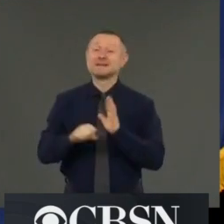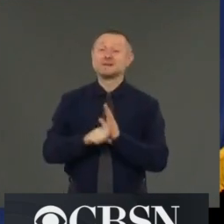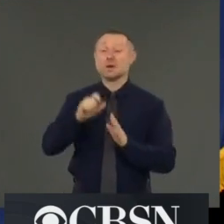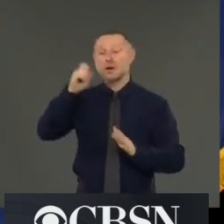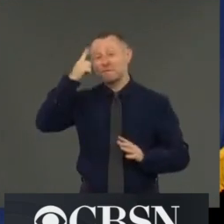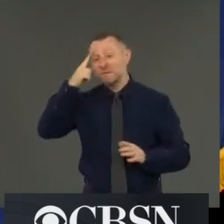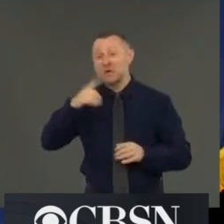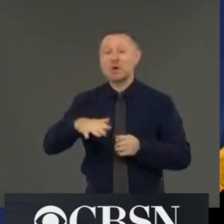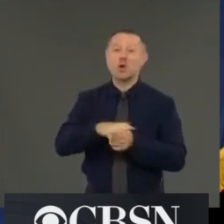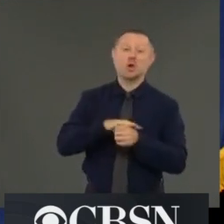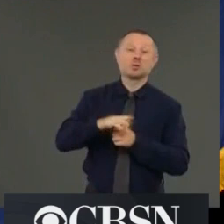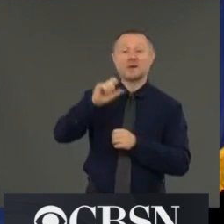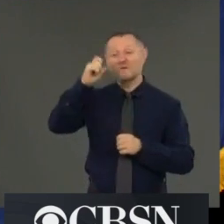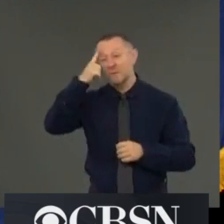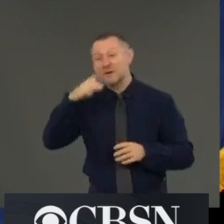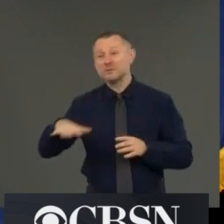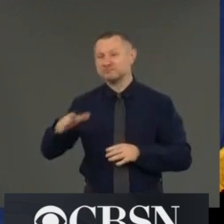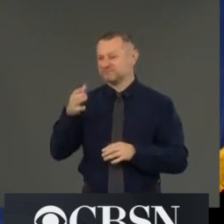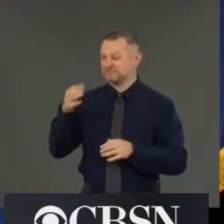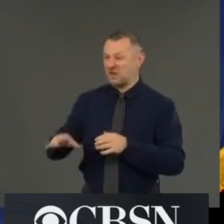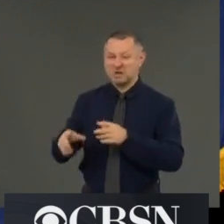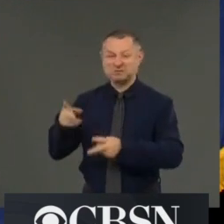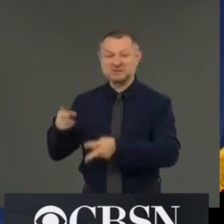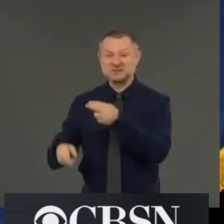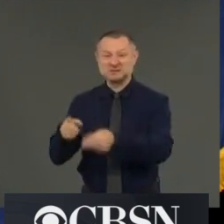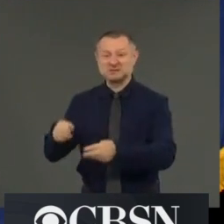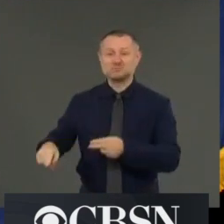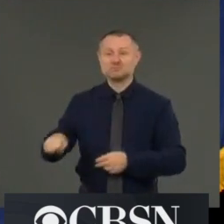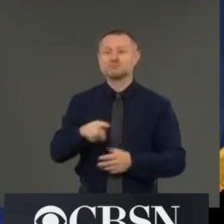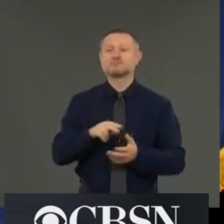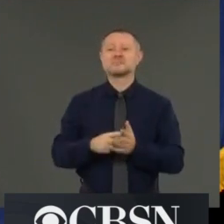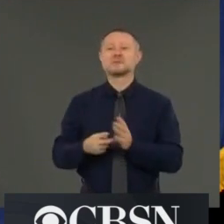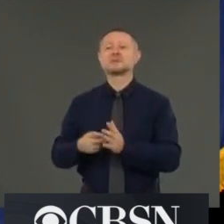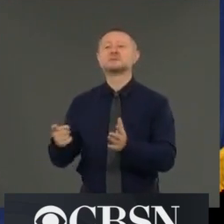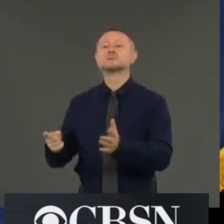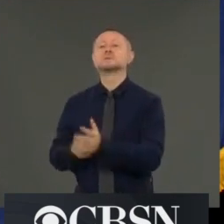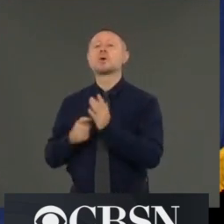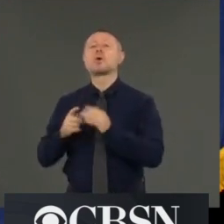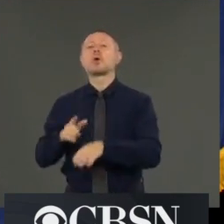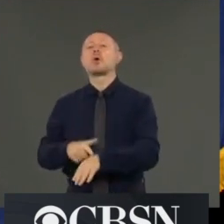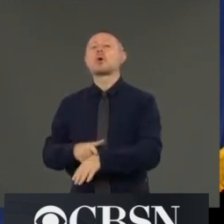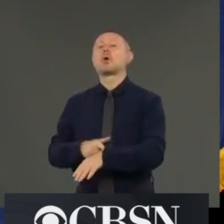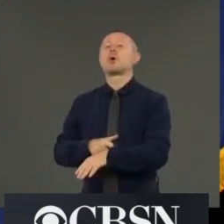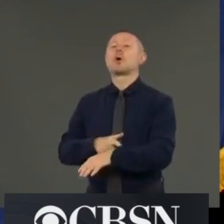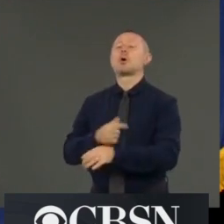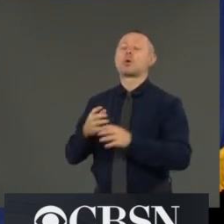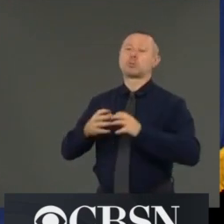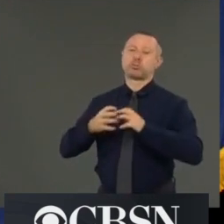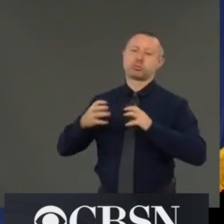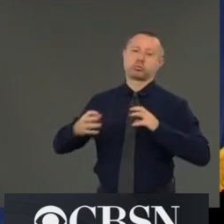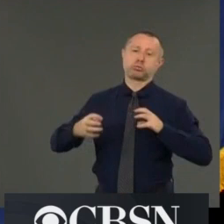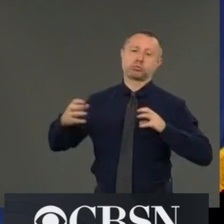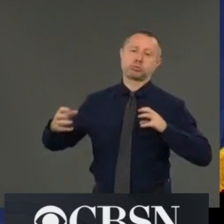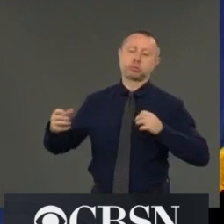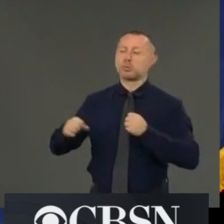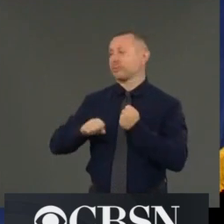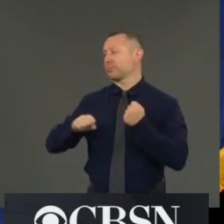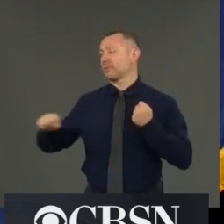governments, you make the situation worse, and it takes the nation longer to come out of the